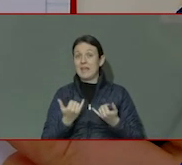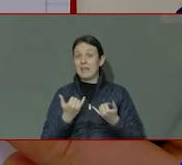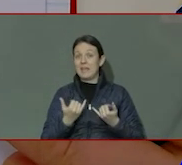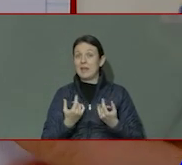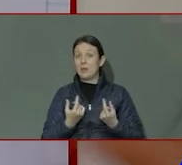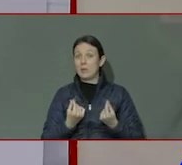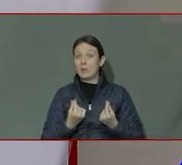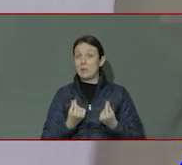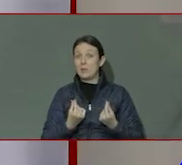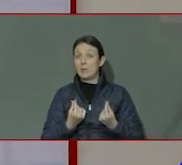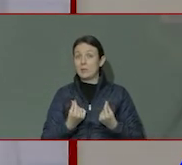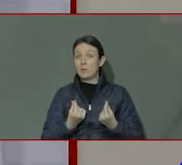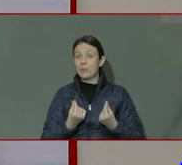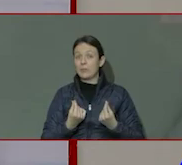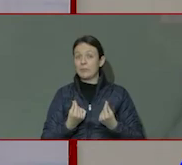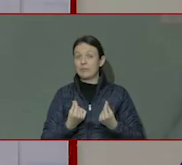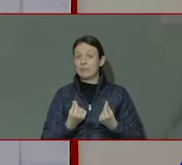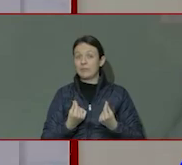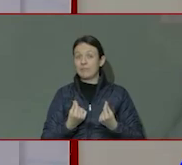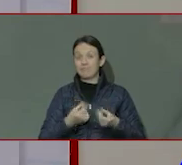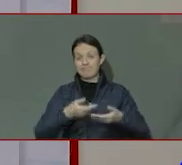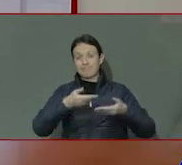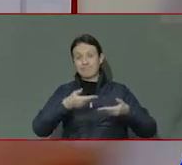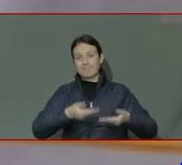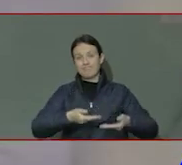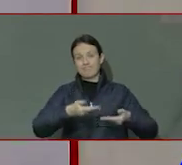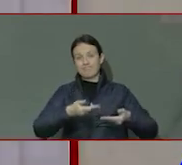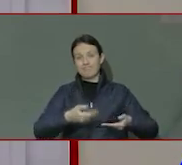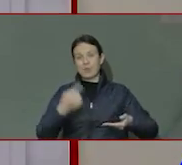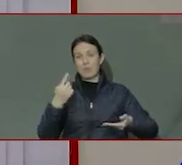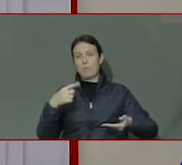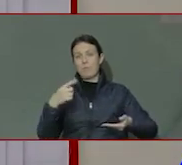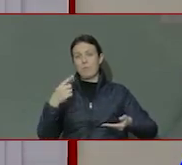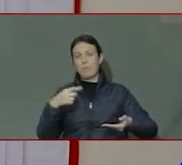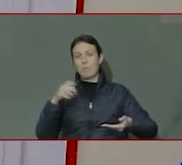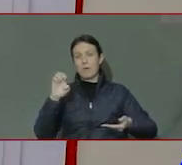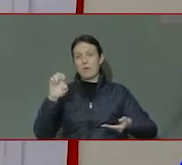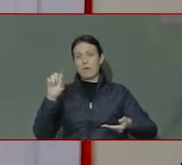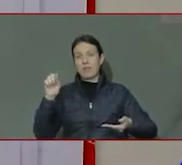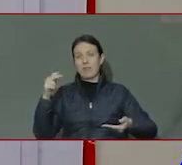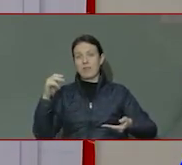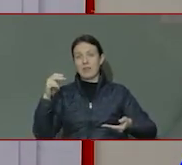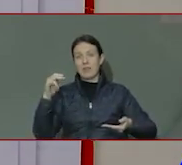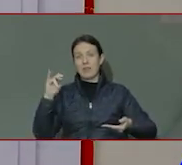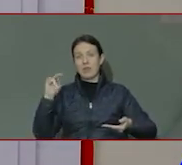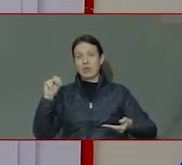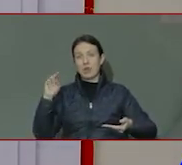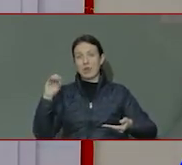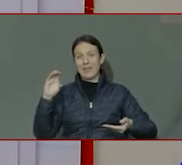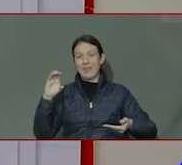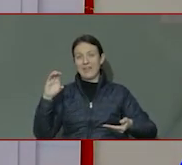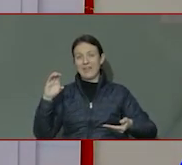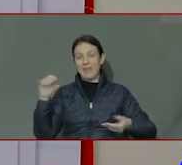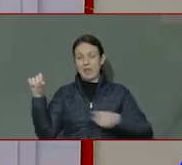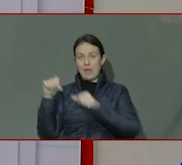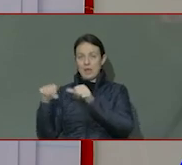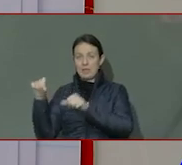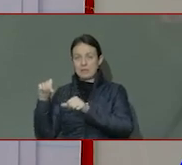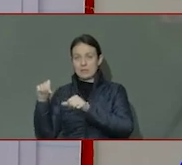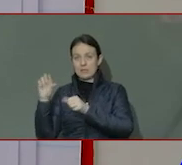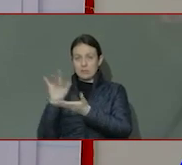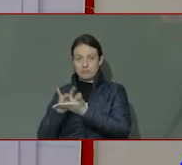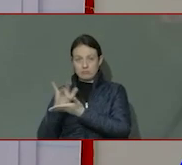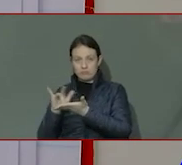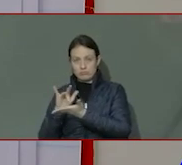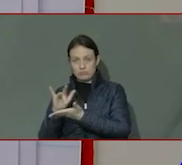determine what is the mass of the ethanoic acid that reacted. And then